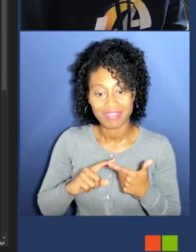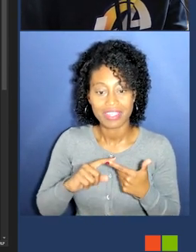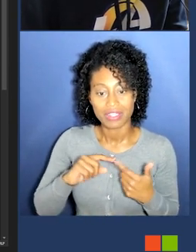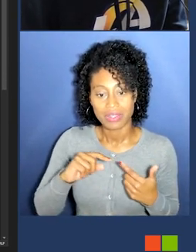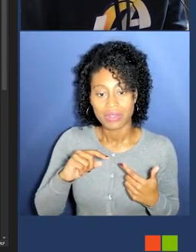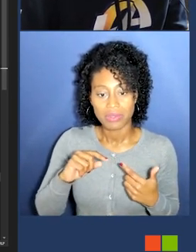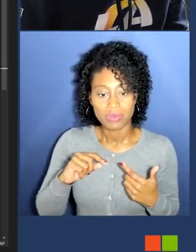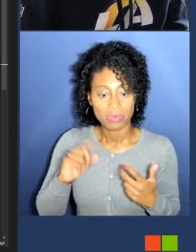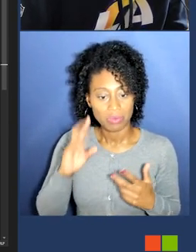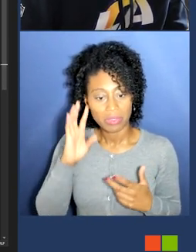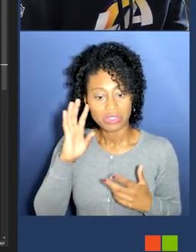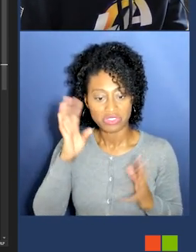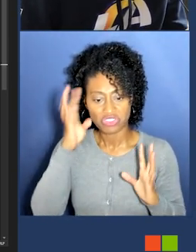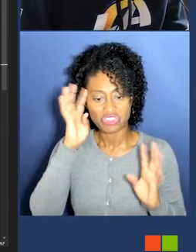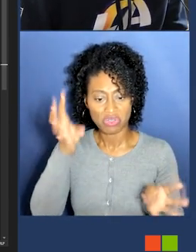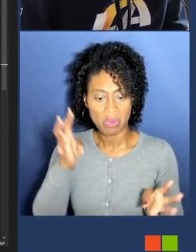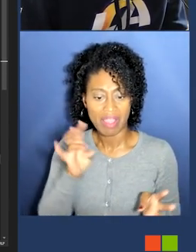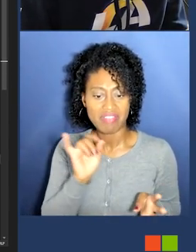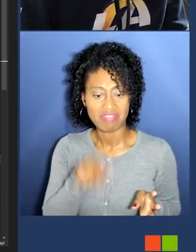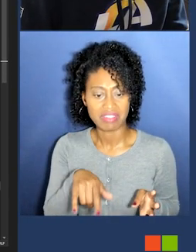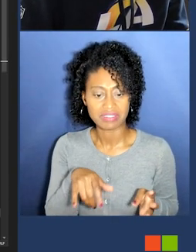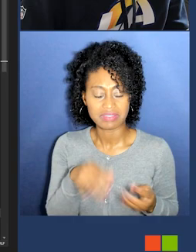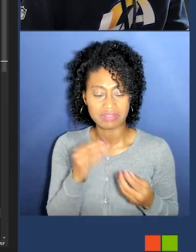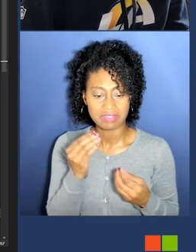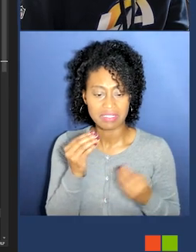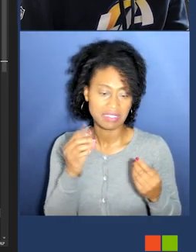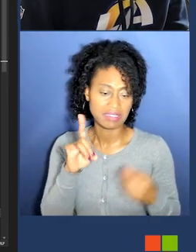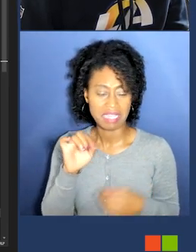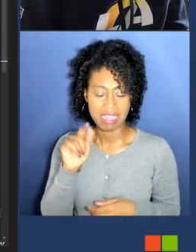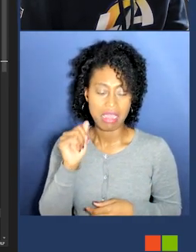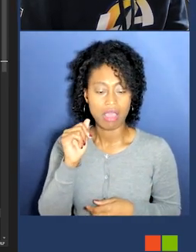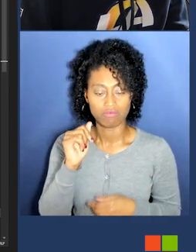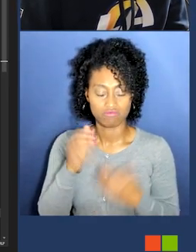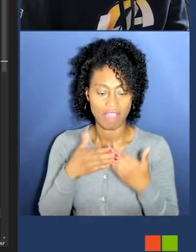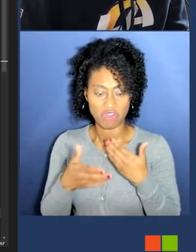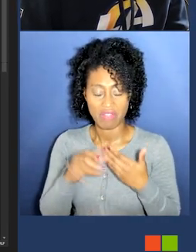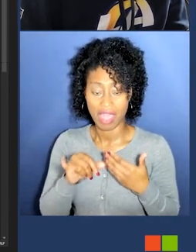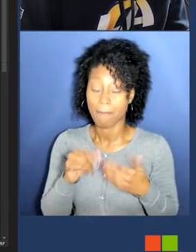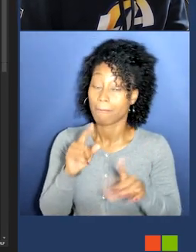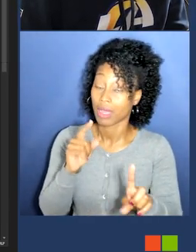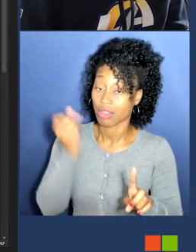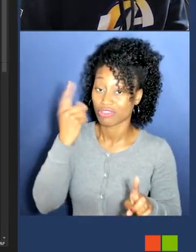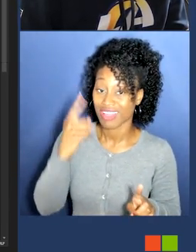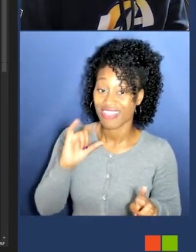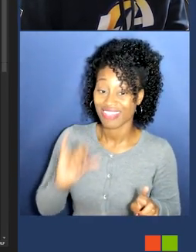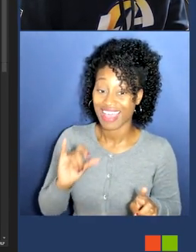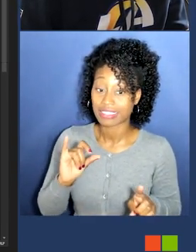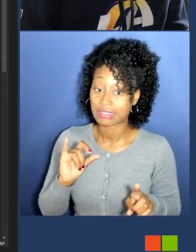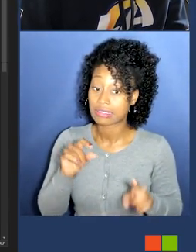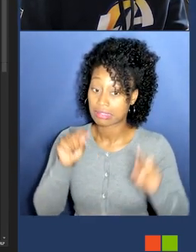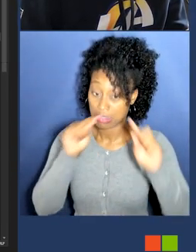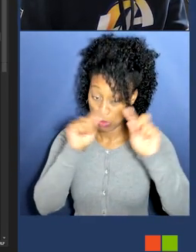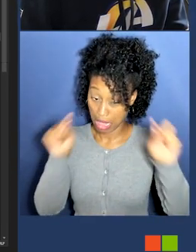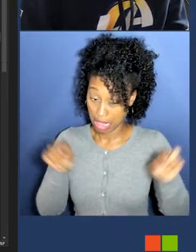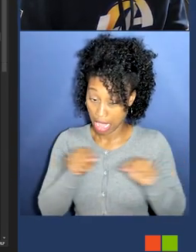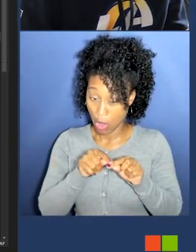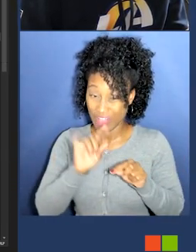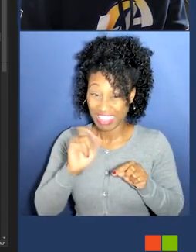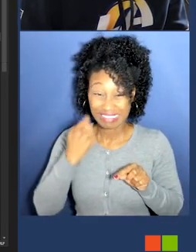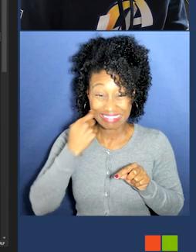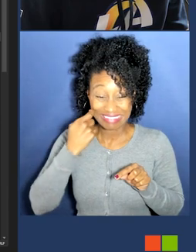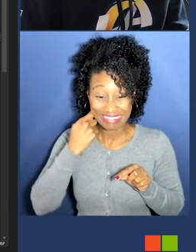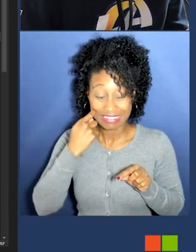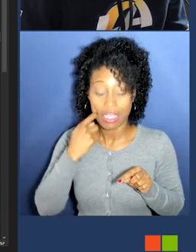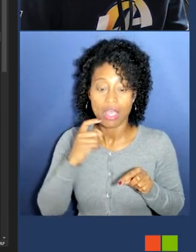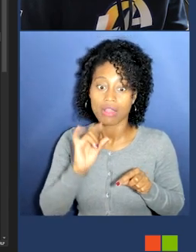random match result. So this is just like test data we generate here. But this is the real meat. This is where we generate